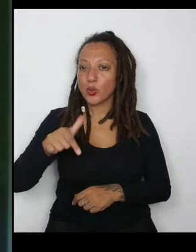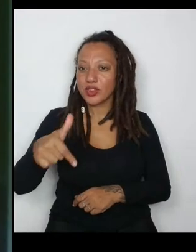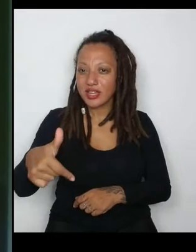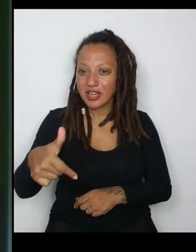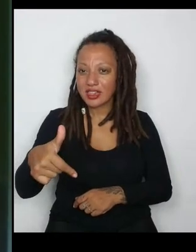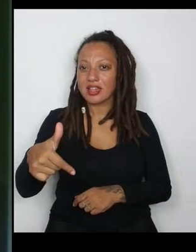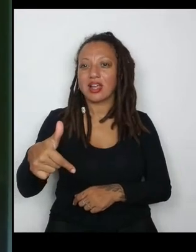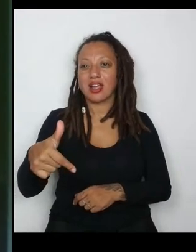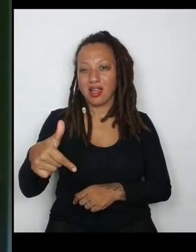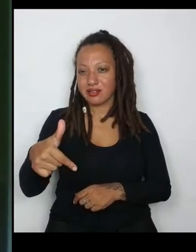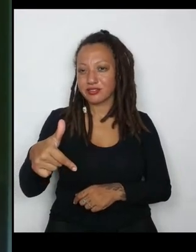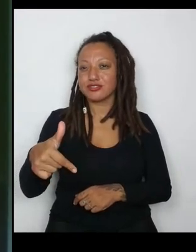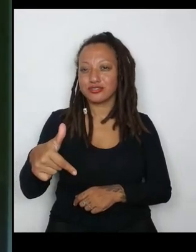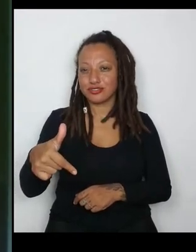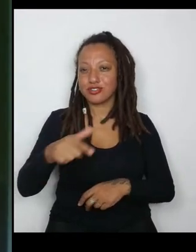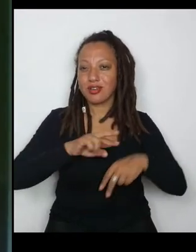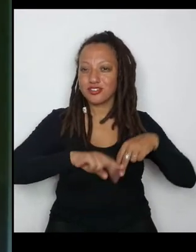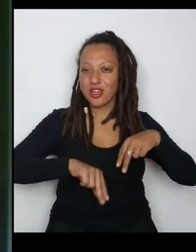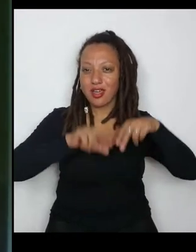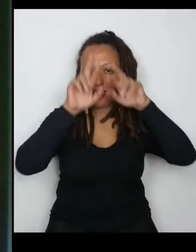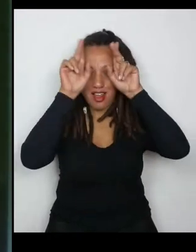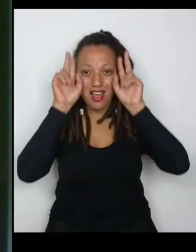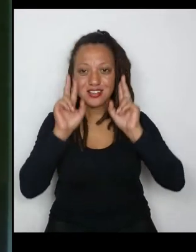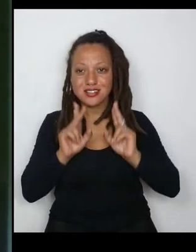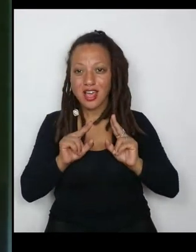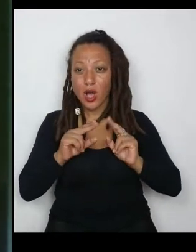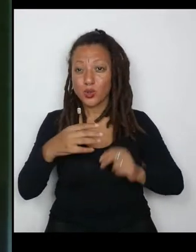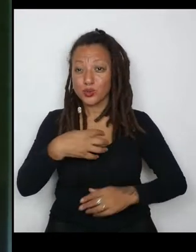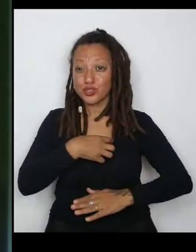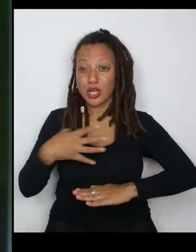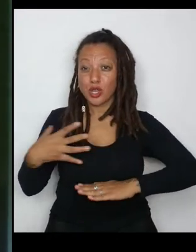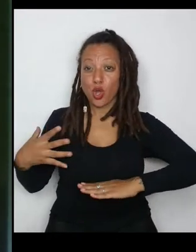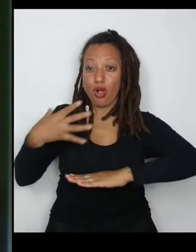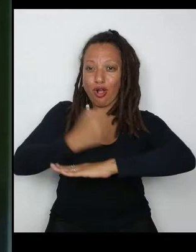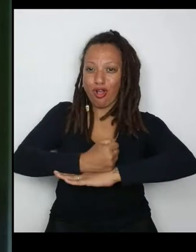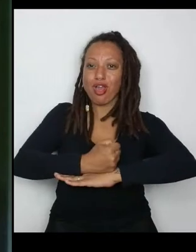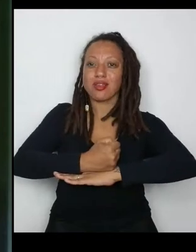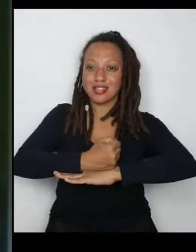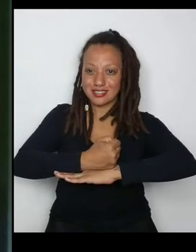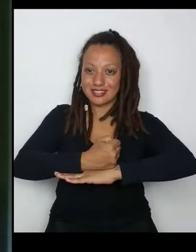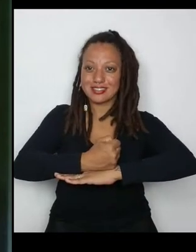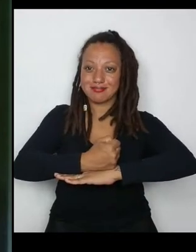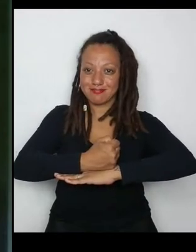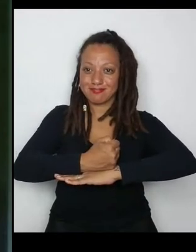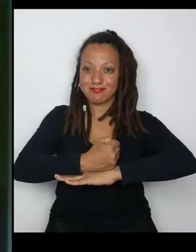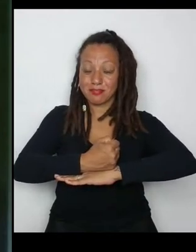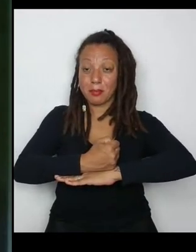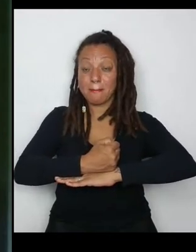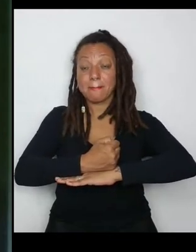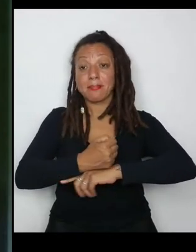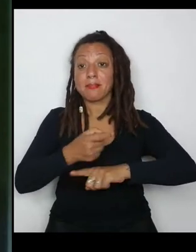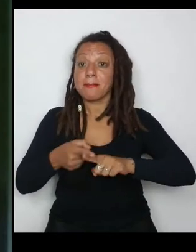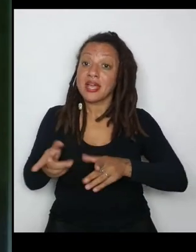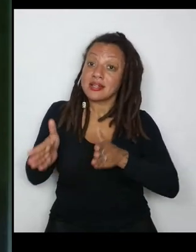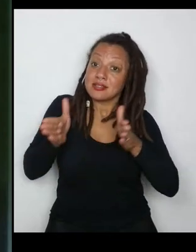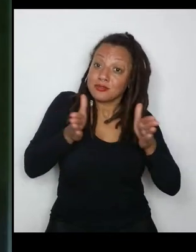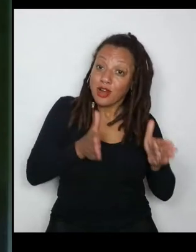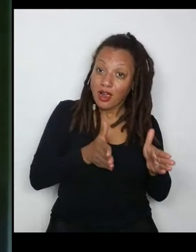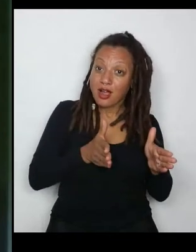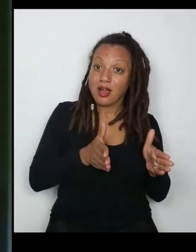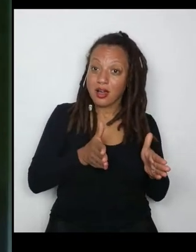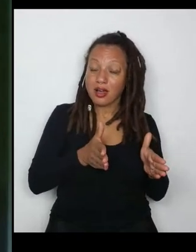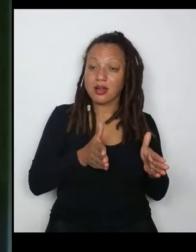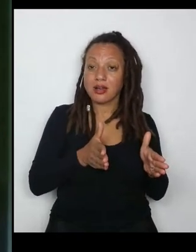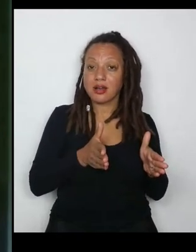colonialist way as a projection screen and yet at the same time in his limited uh